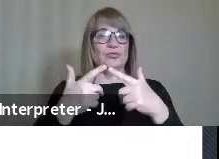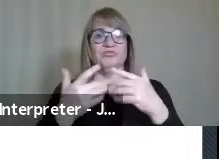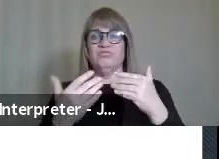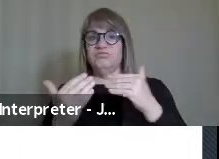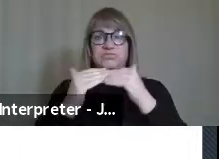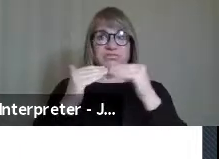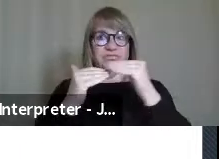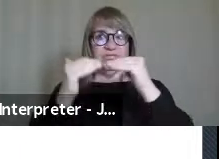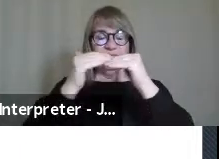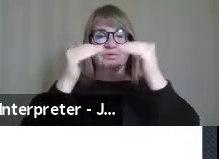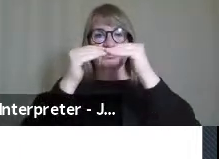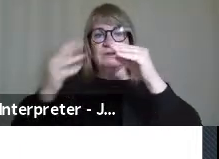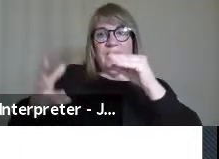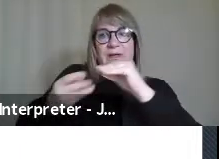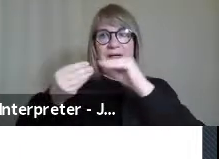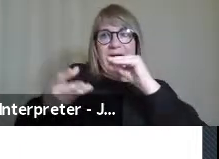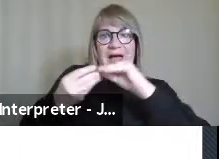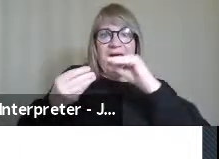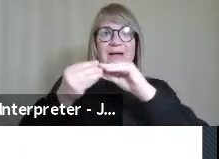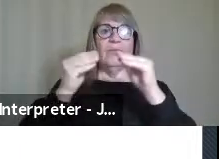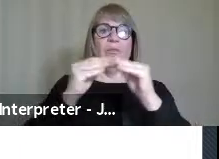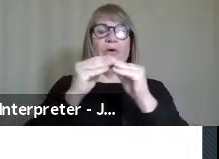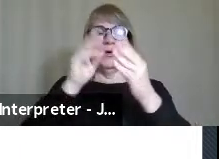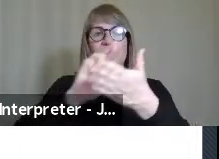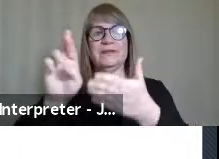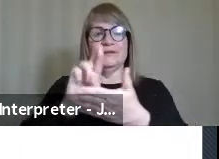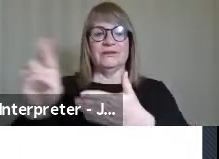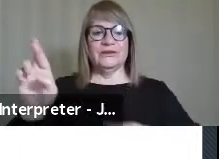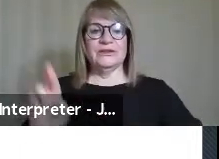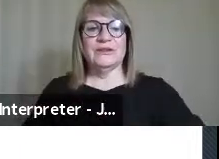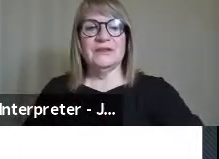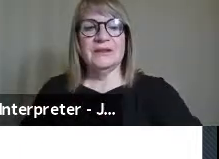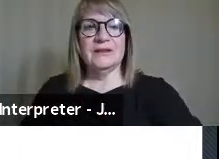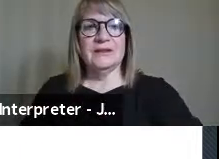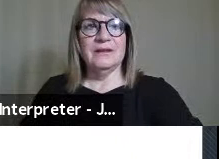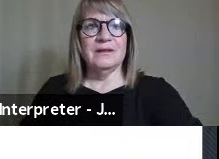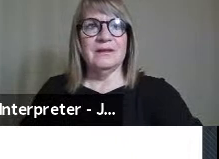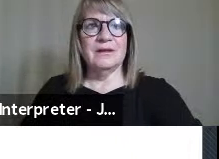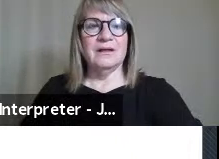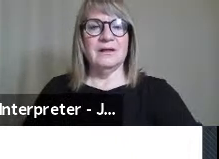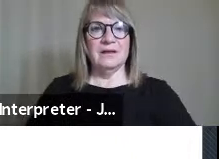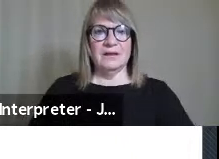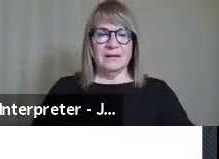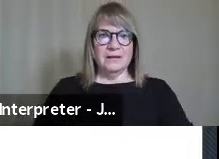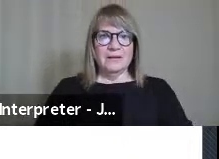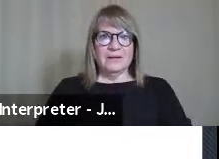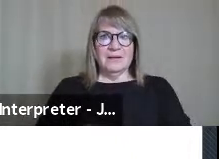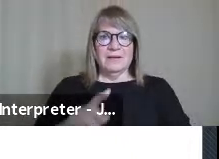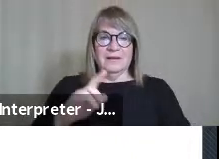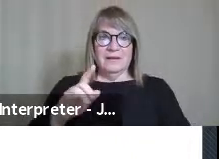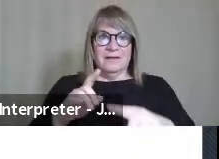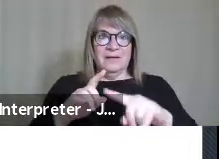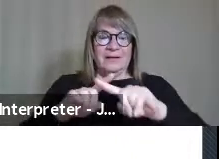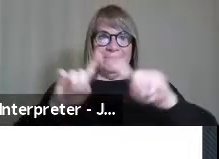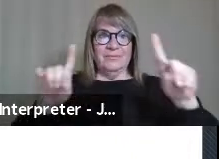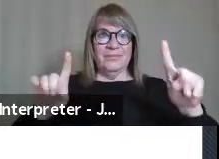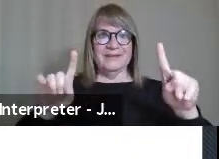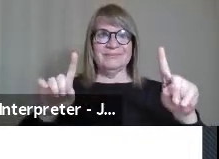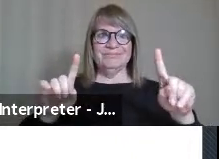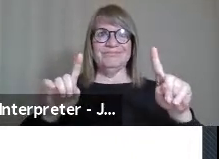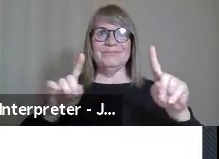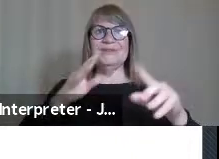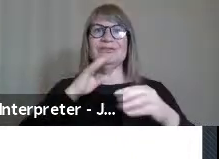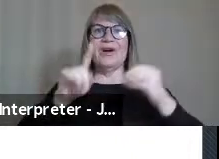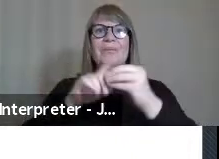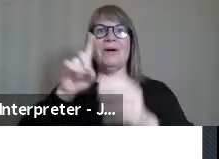eugenic sterilization that already exists but to echo dr stern's comments in the opening panel of this symposium